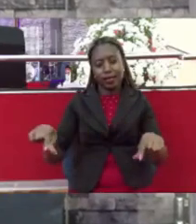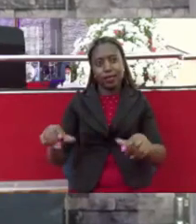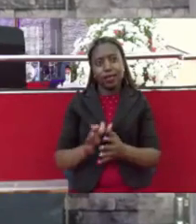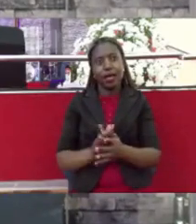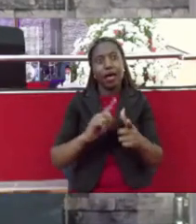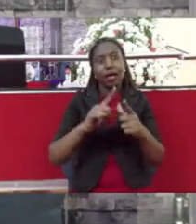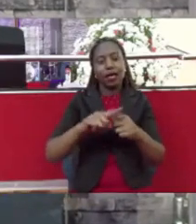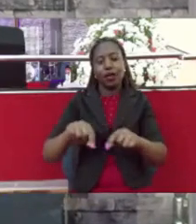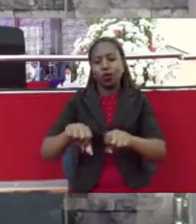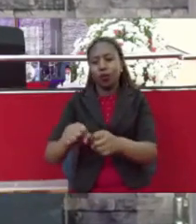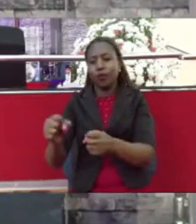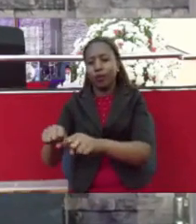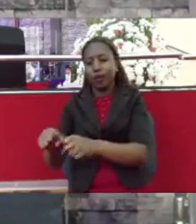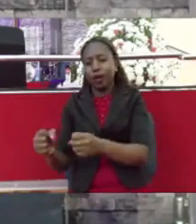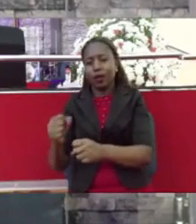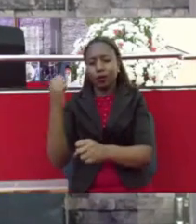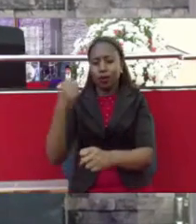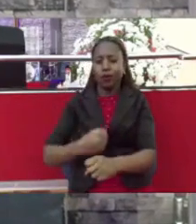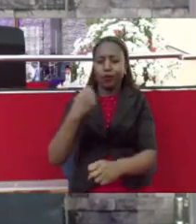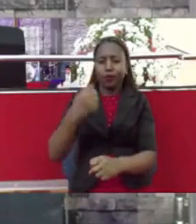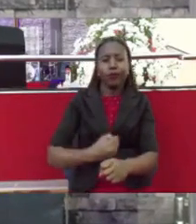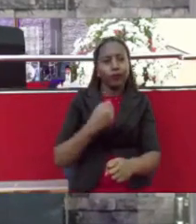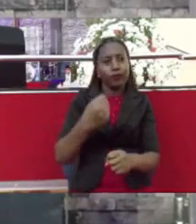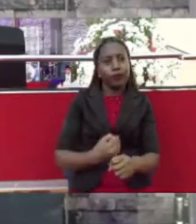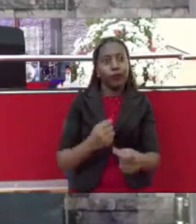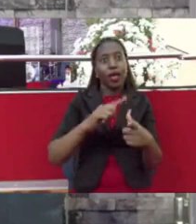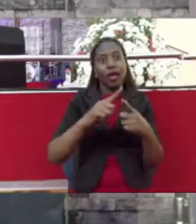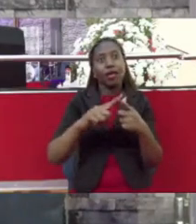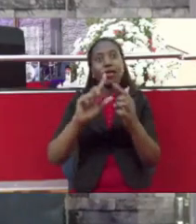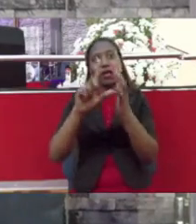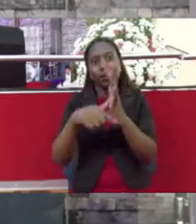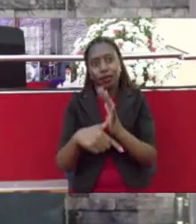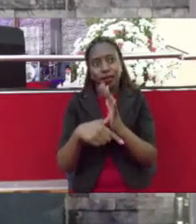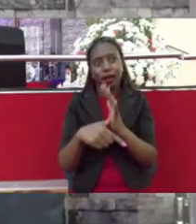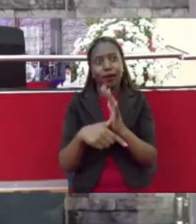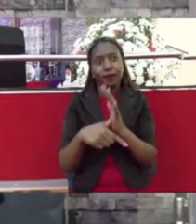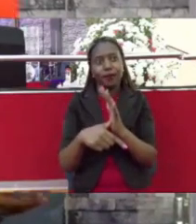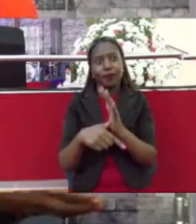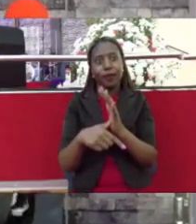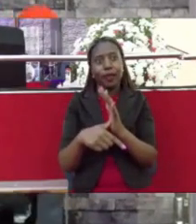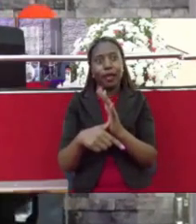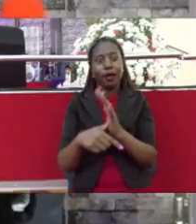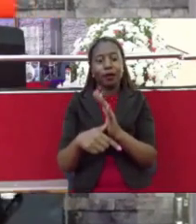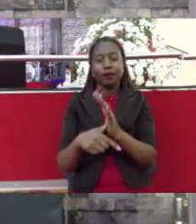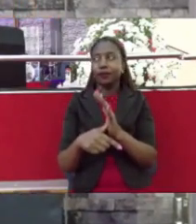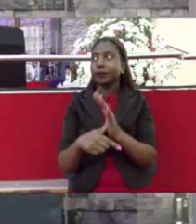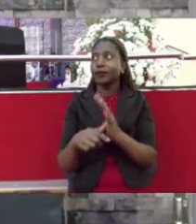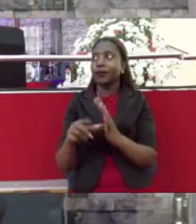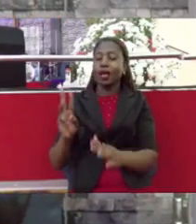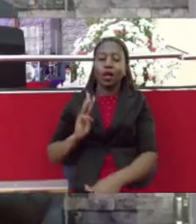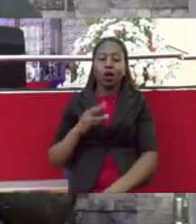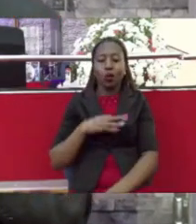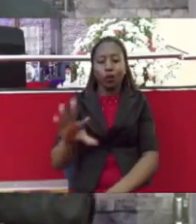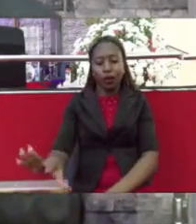them. Tunagonga gonga. And after that now, na baada ya pale, now we pick that gataruru. Uteo ule,